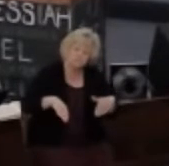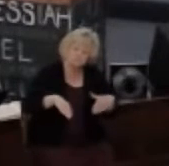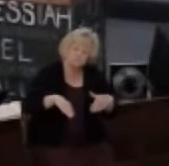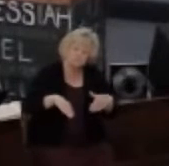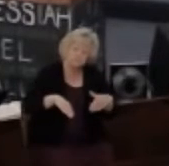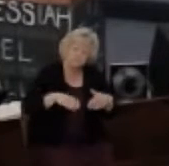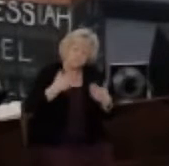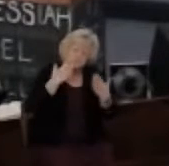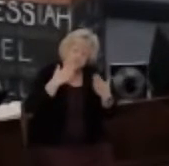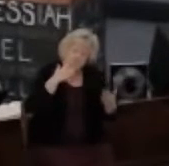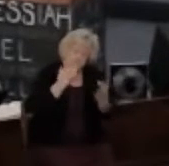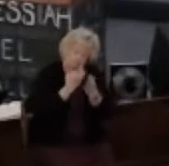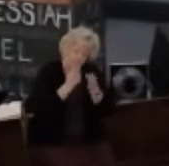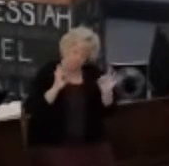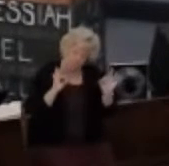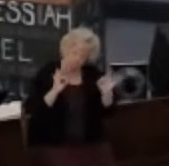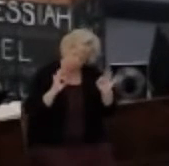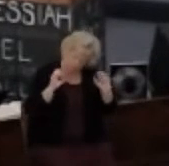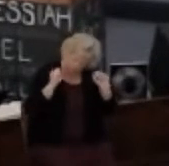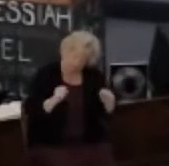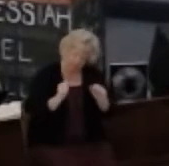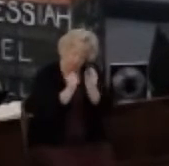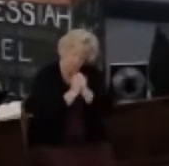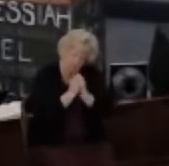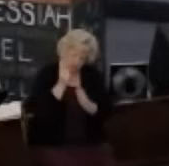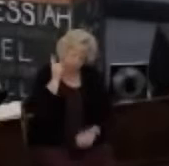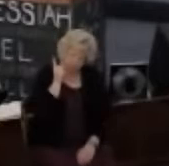Thank you for the freedom to worship you.